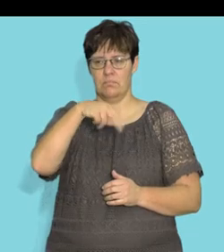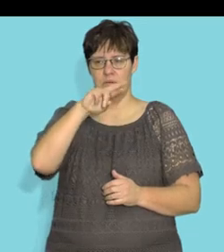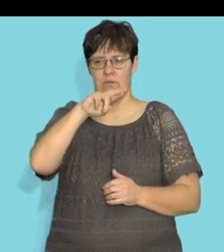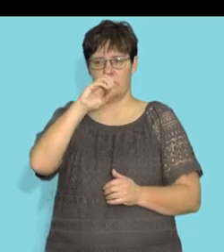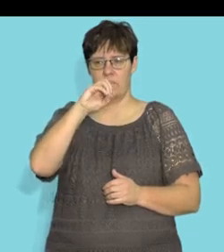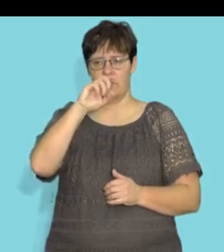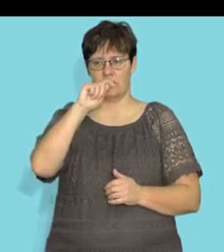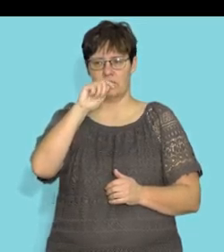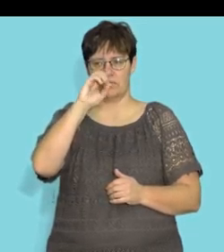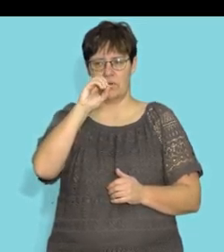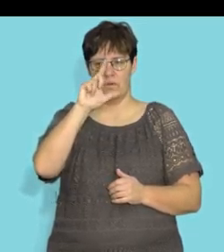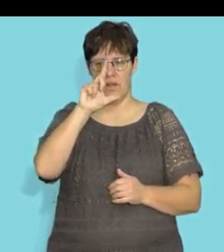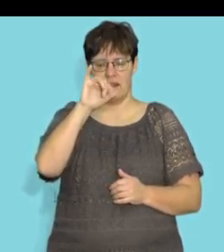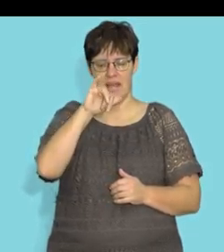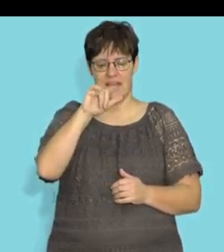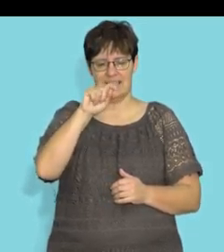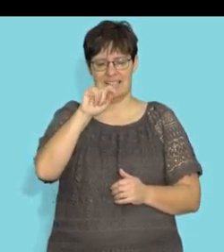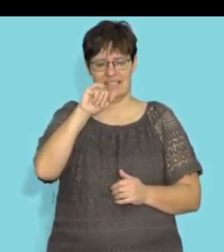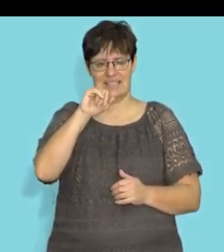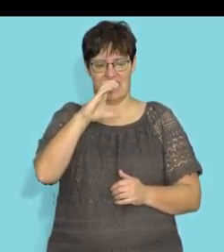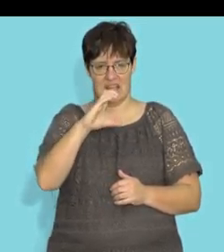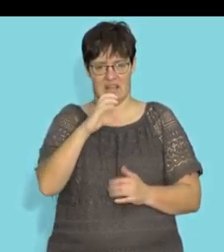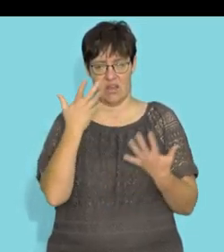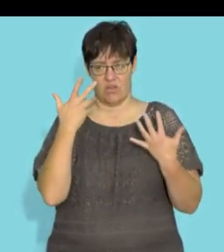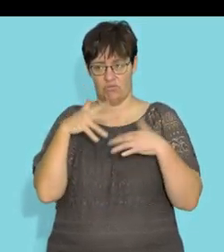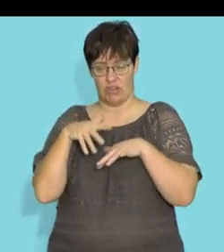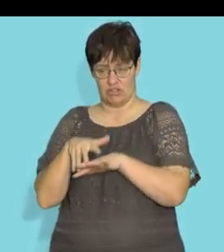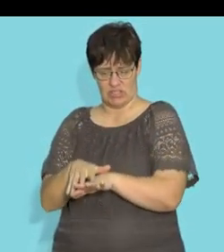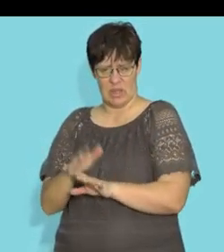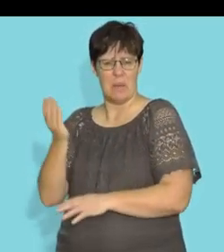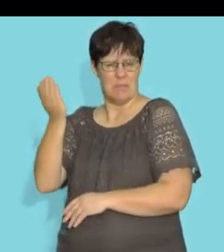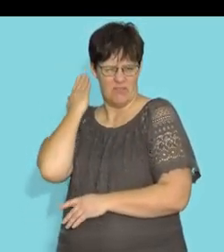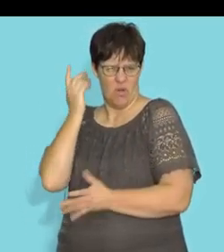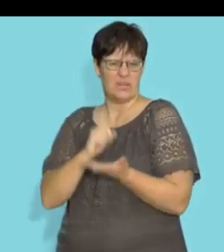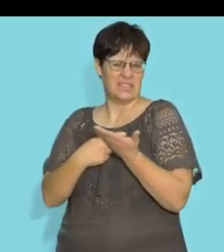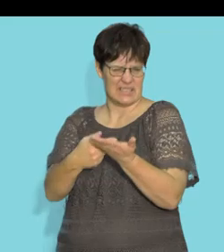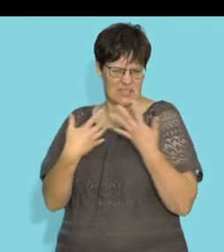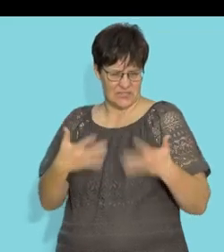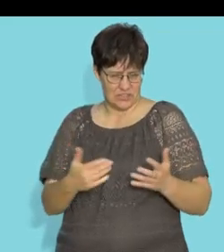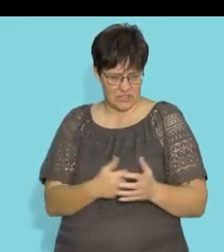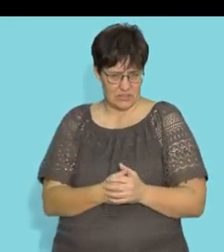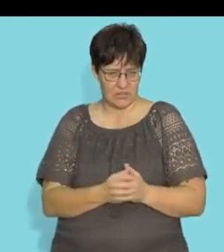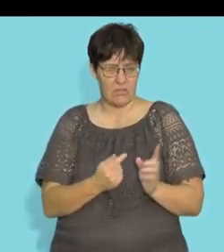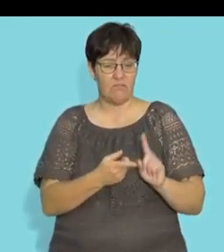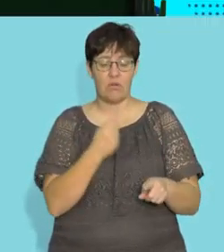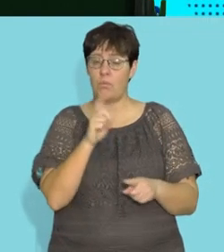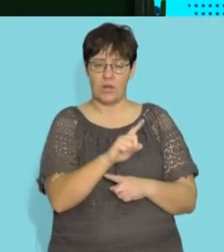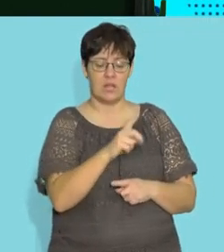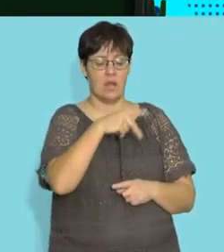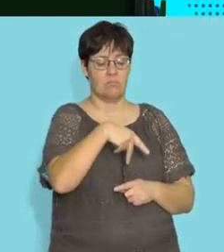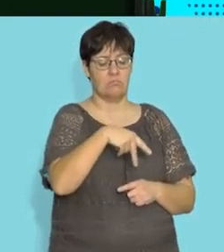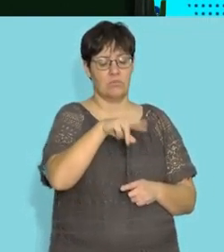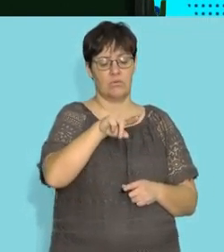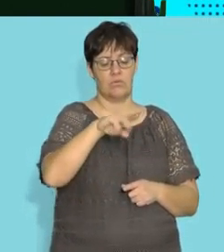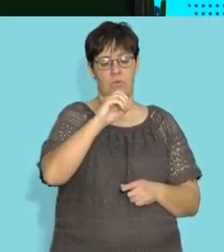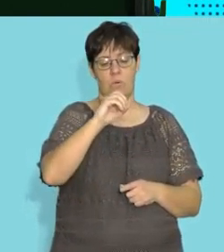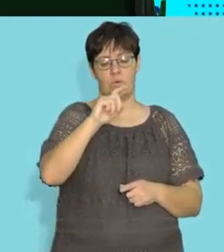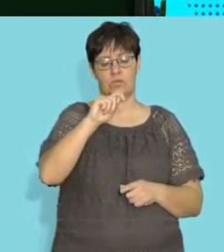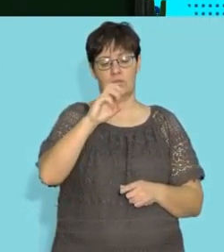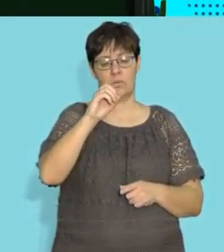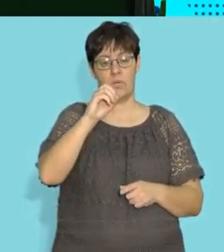few of the terminology of titrations. We are going to go on now